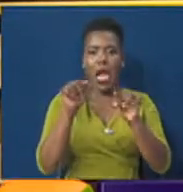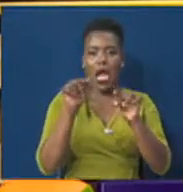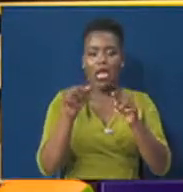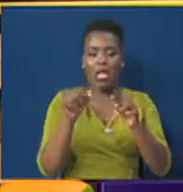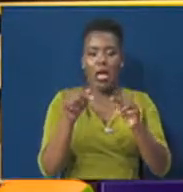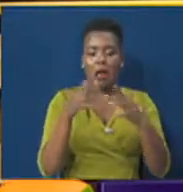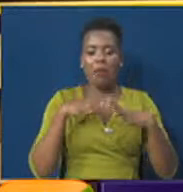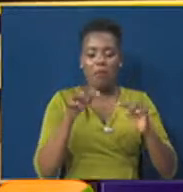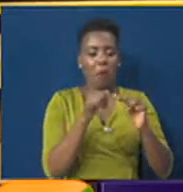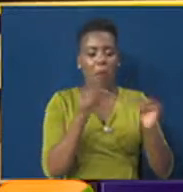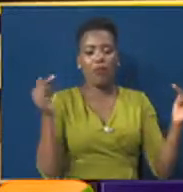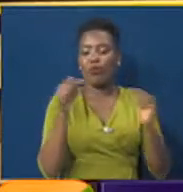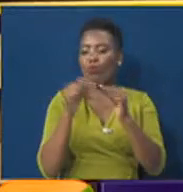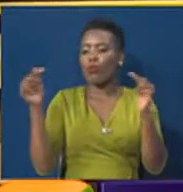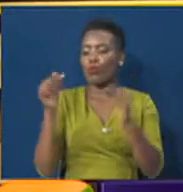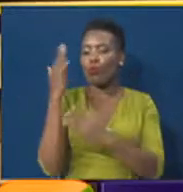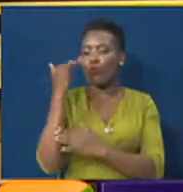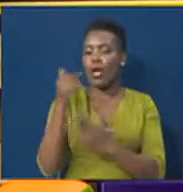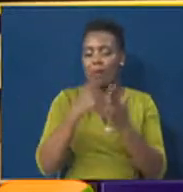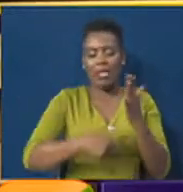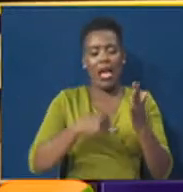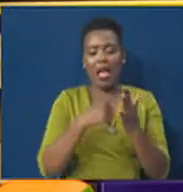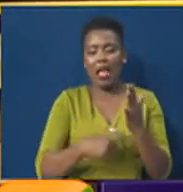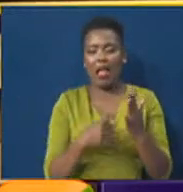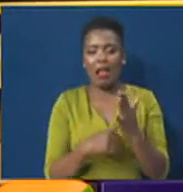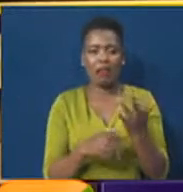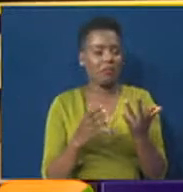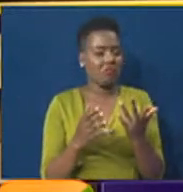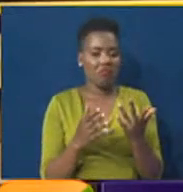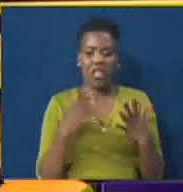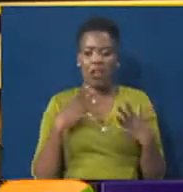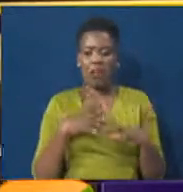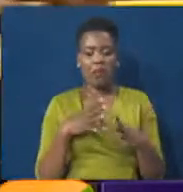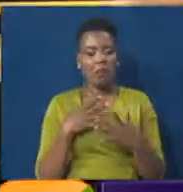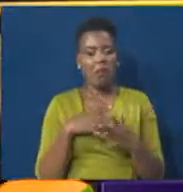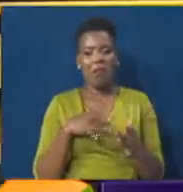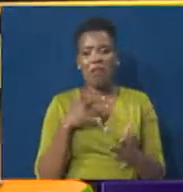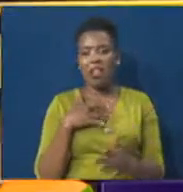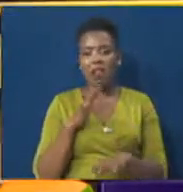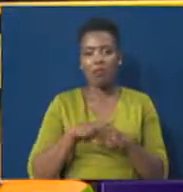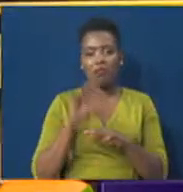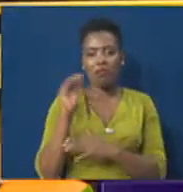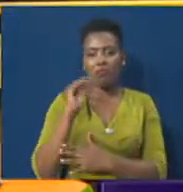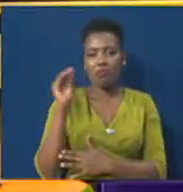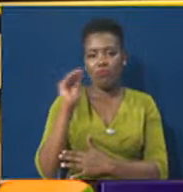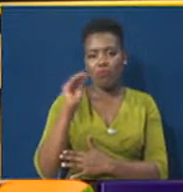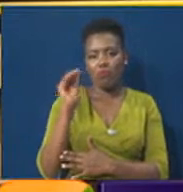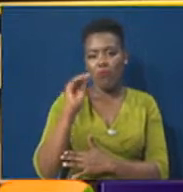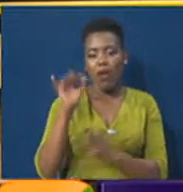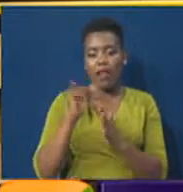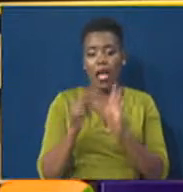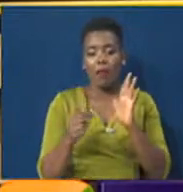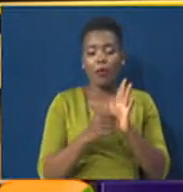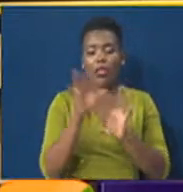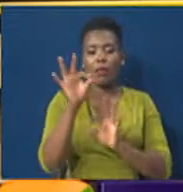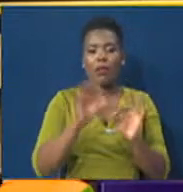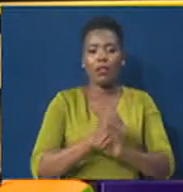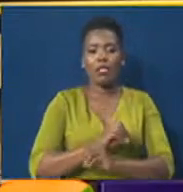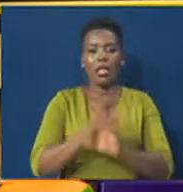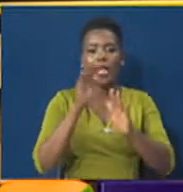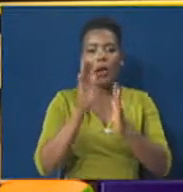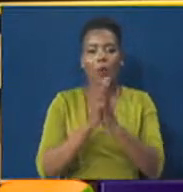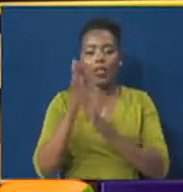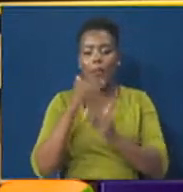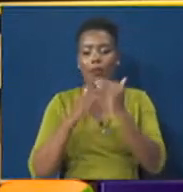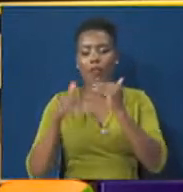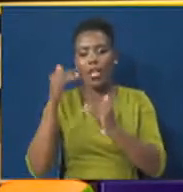the housing levy is seen not to be to be equitable. And this point has been canvassed by the professor. I only